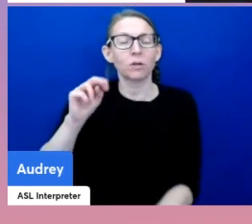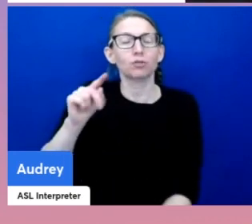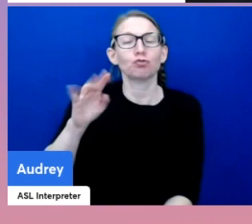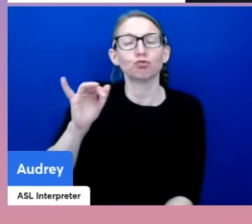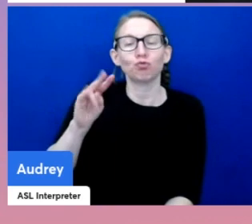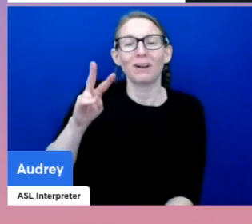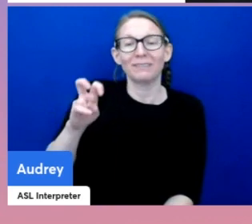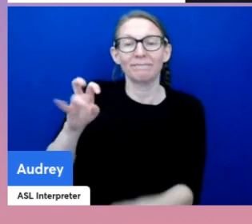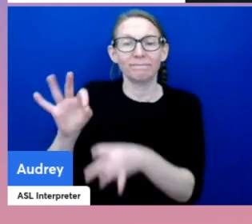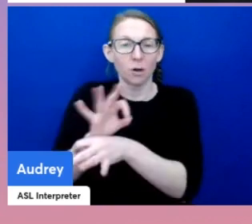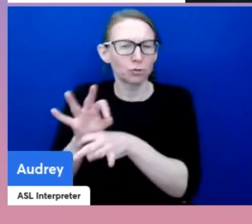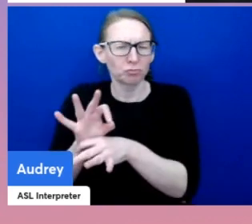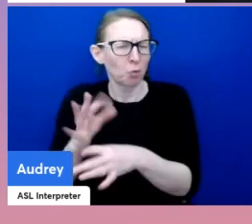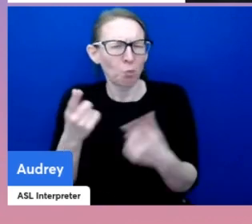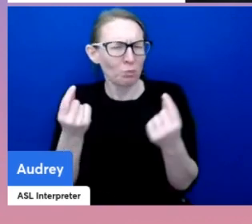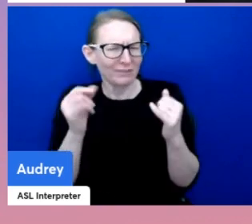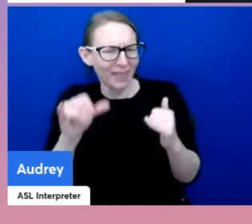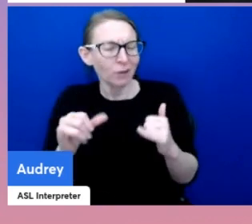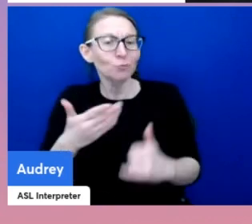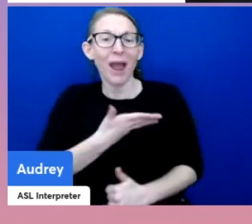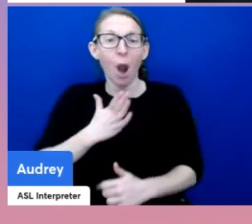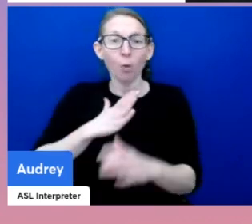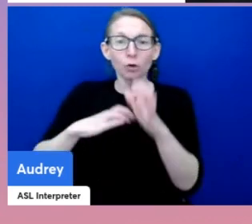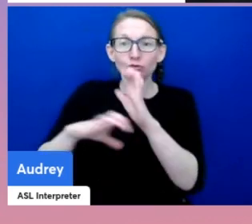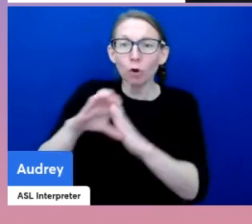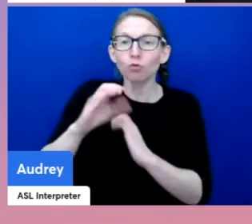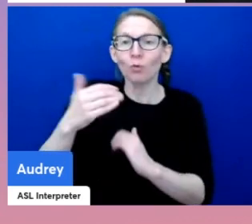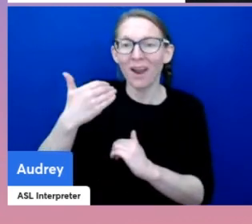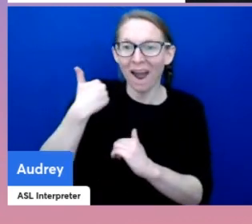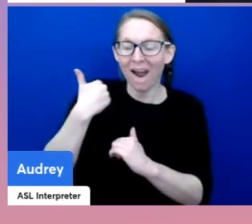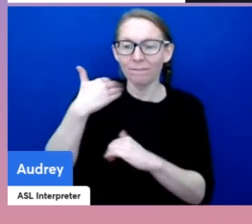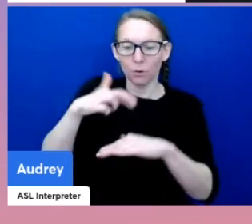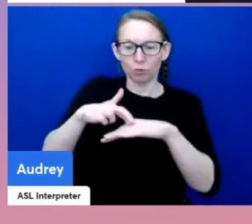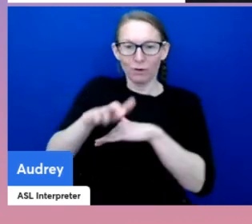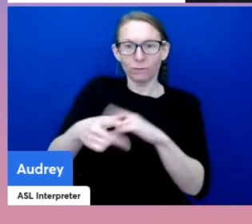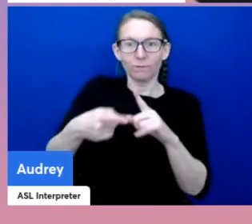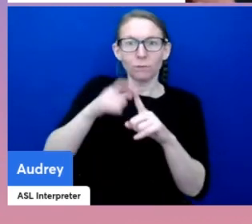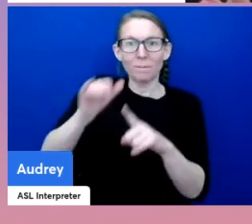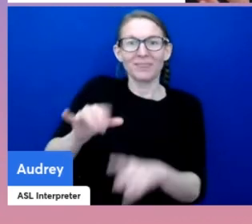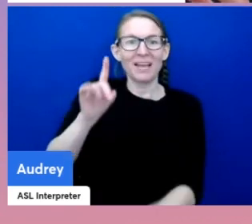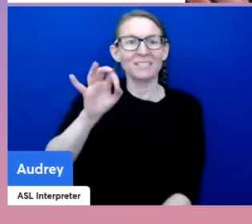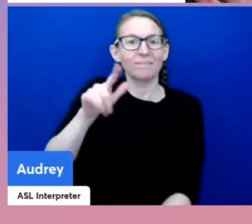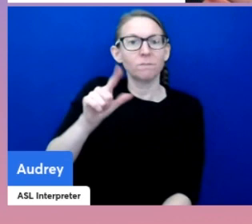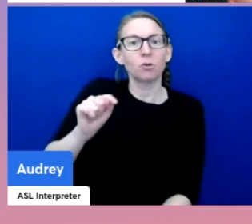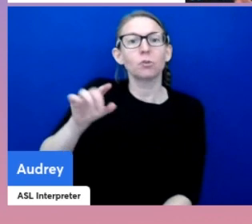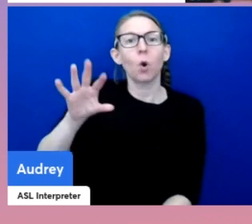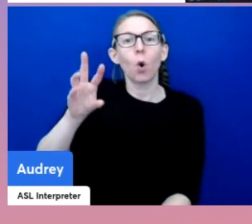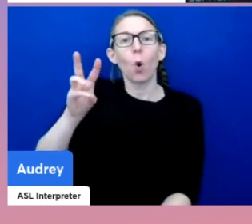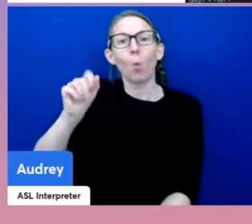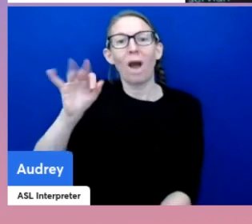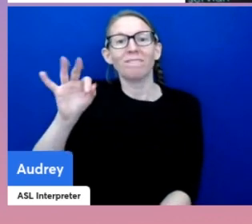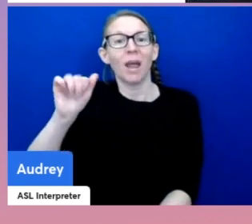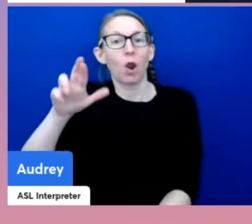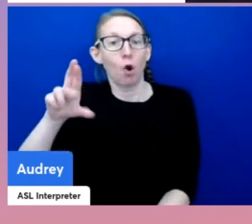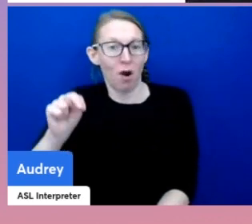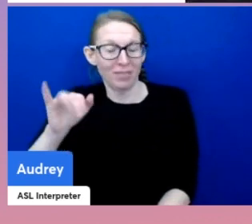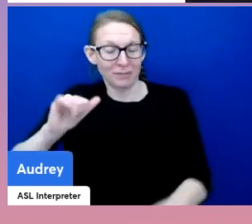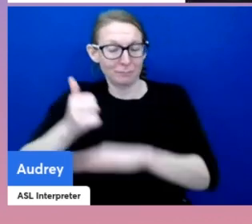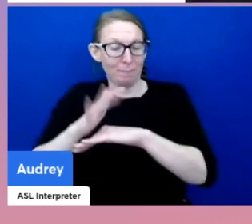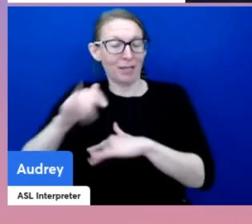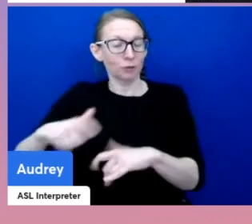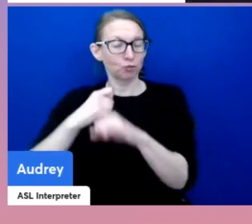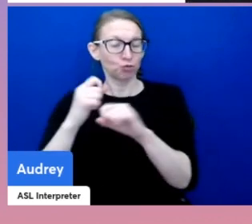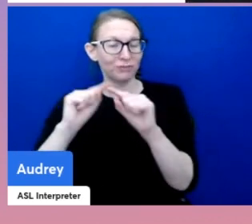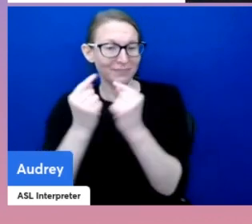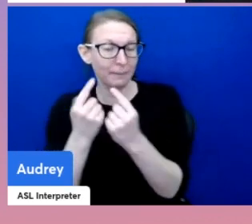about? In our constructor, we take a reference to a default WAF ARN that might be separately provisioned by the security team. And then when